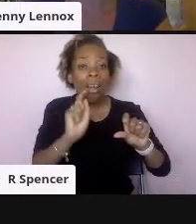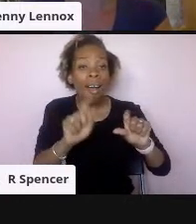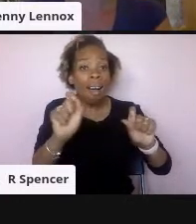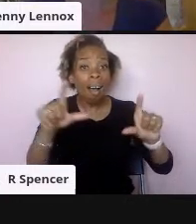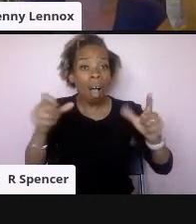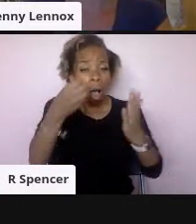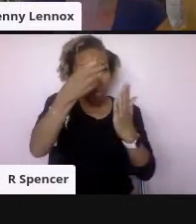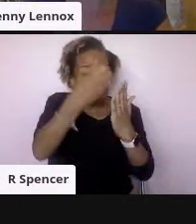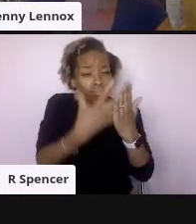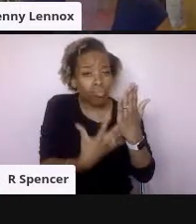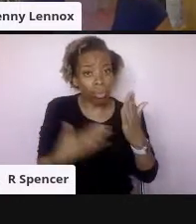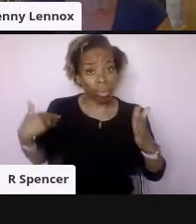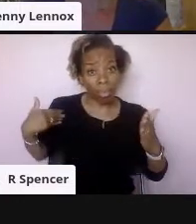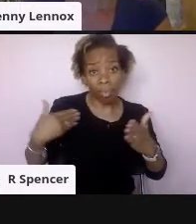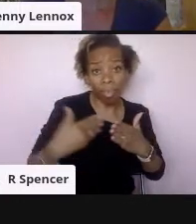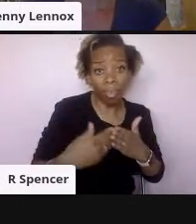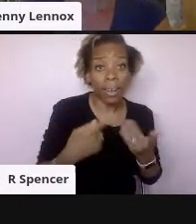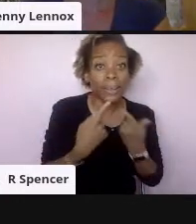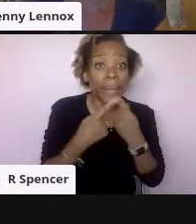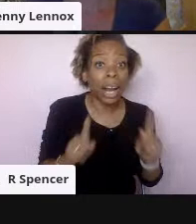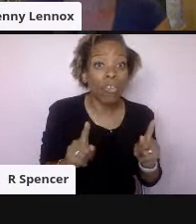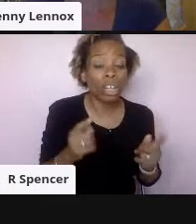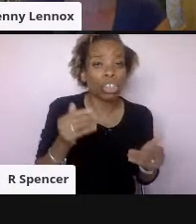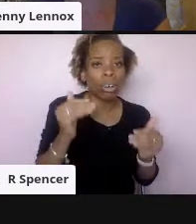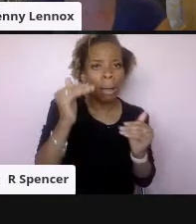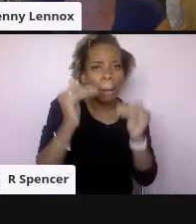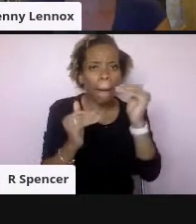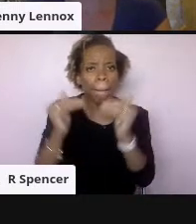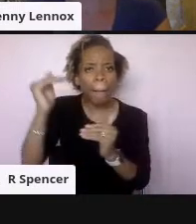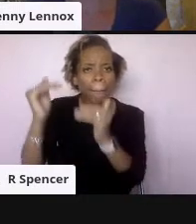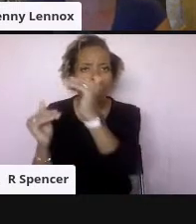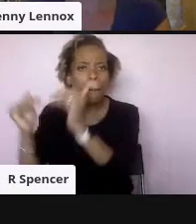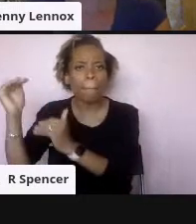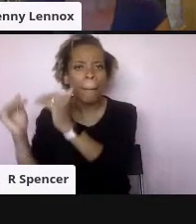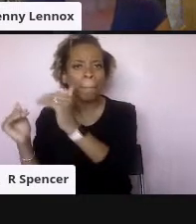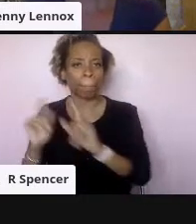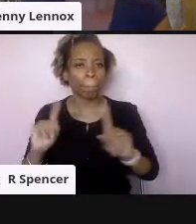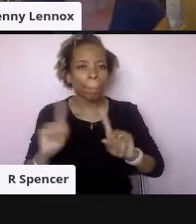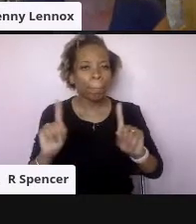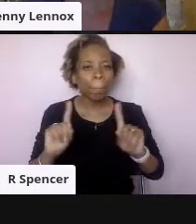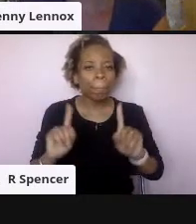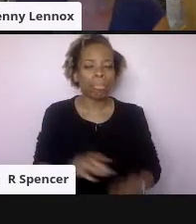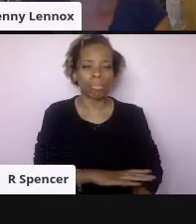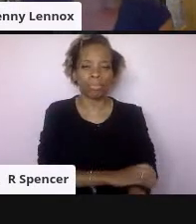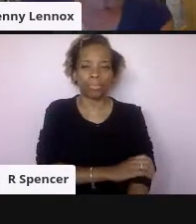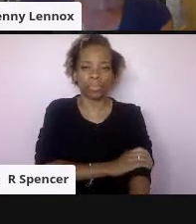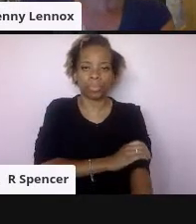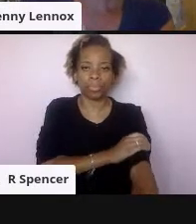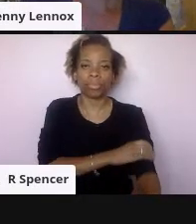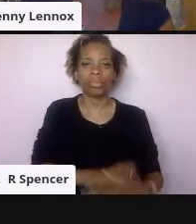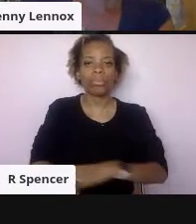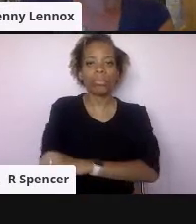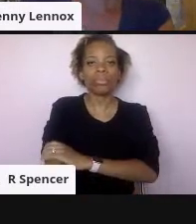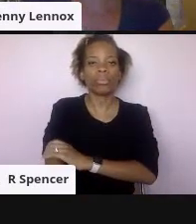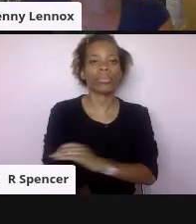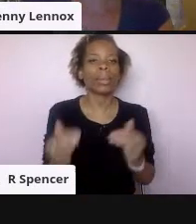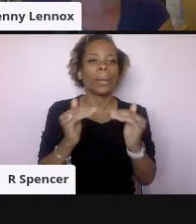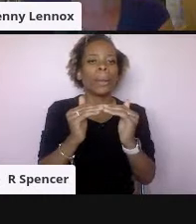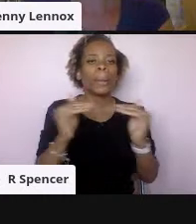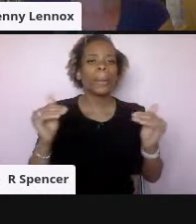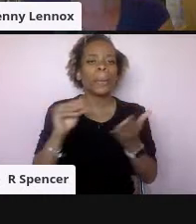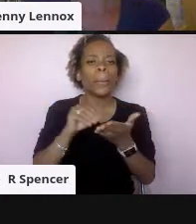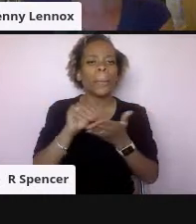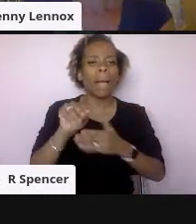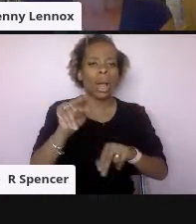past declarations as well, because you can track kind of where things have been going with gender pay gap. Equal pay audits should be conducted by your